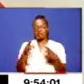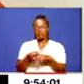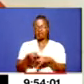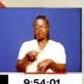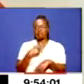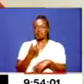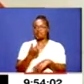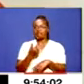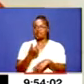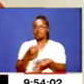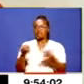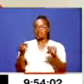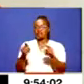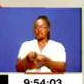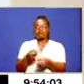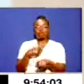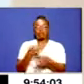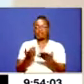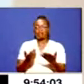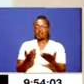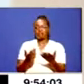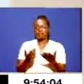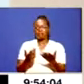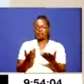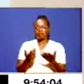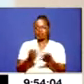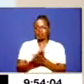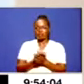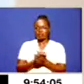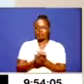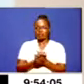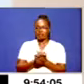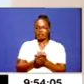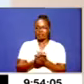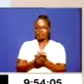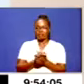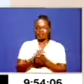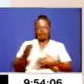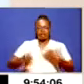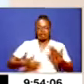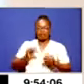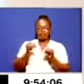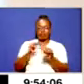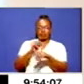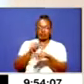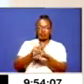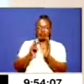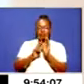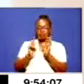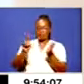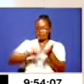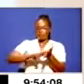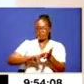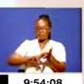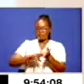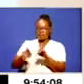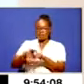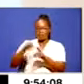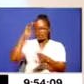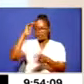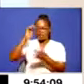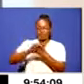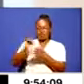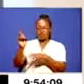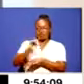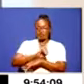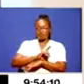They qualified like I did, so let's do it. Omanyala, however, was glad to set a new national record and also believes that one day he will